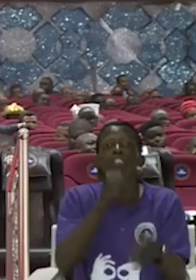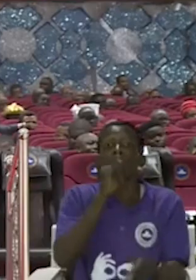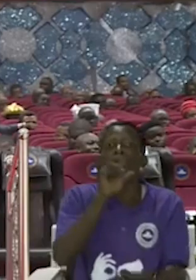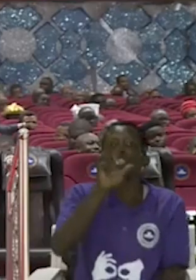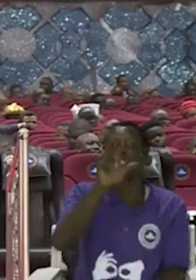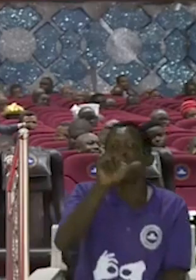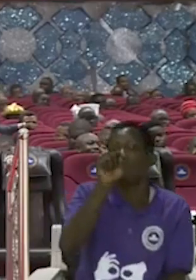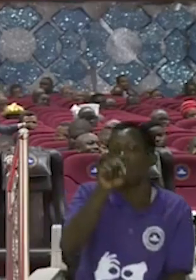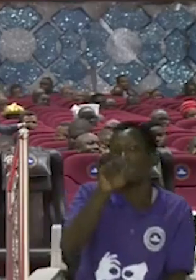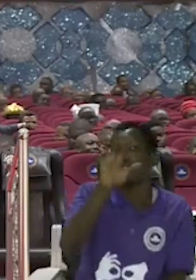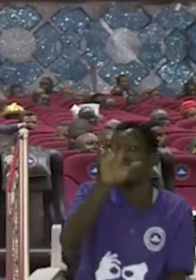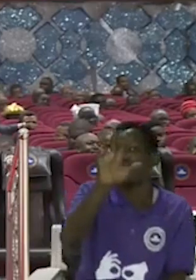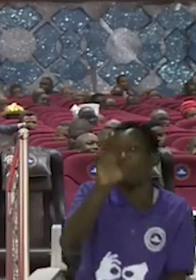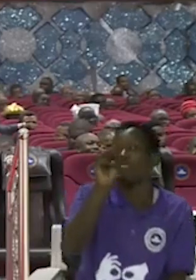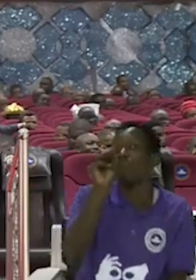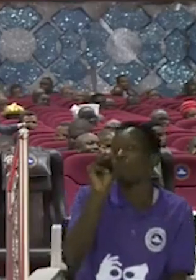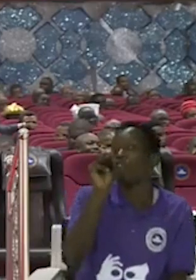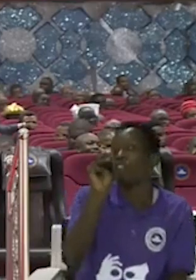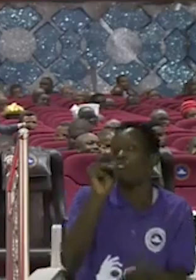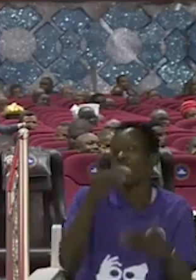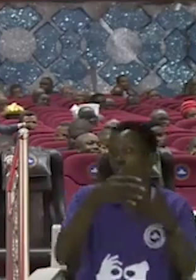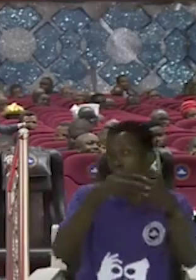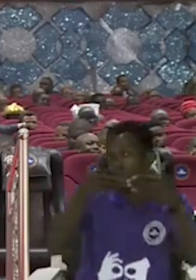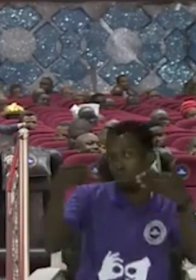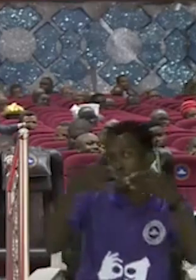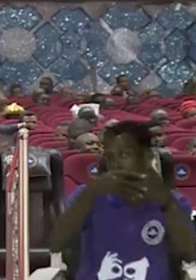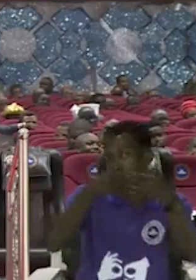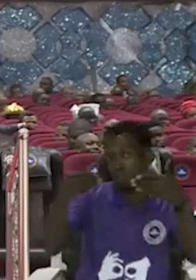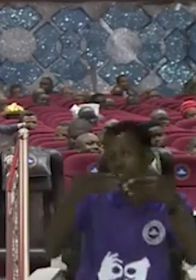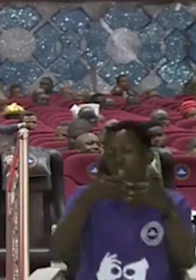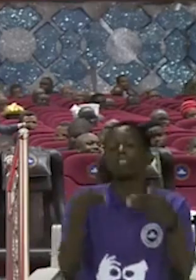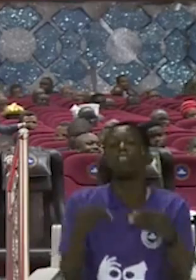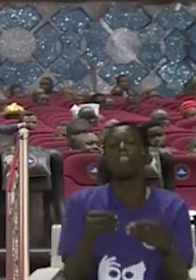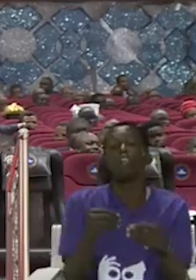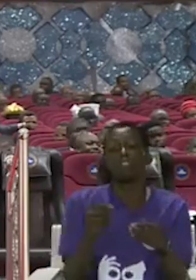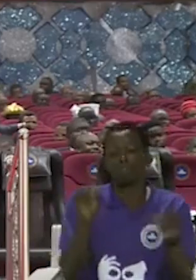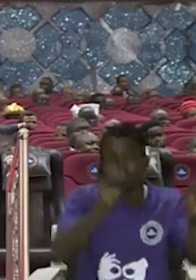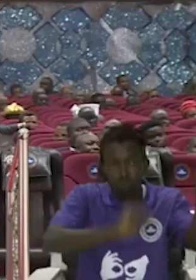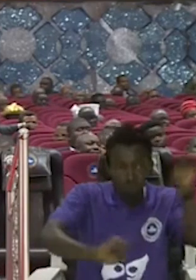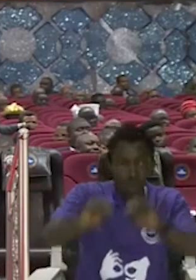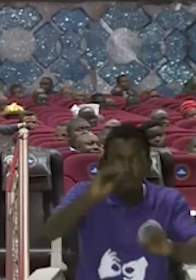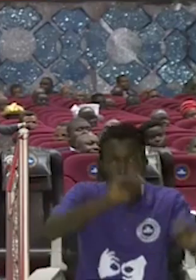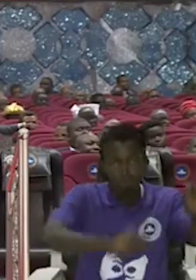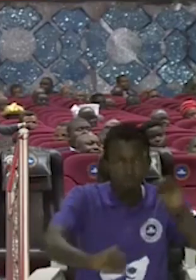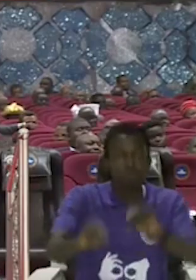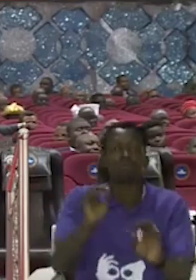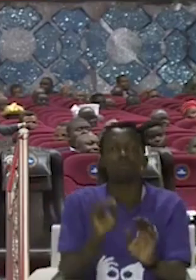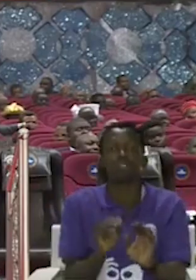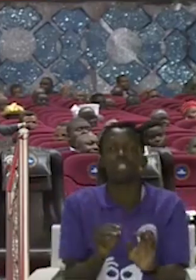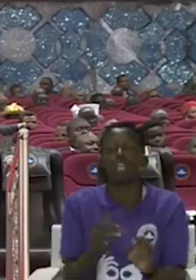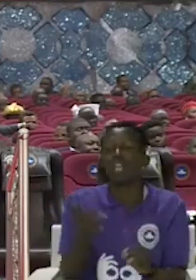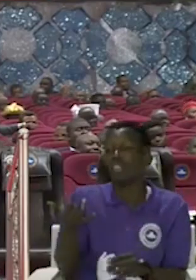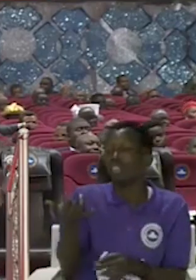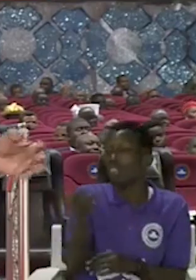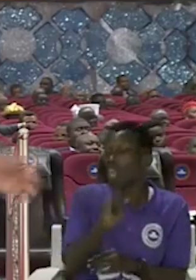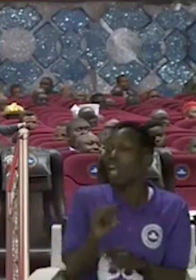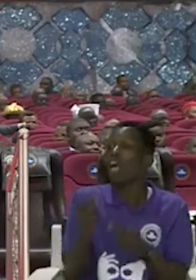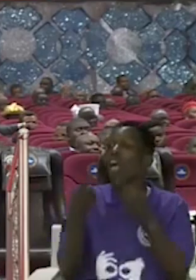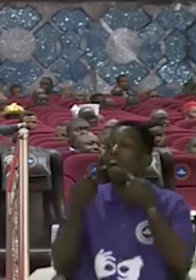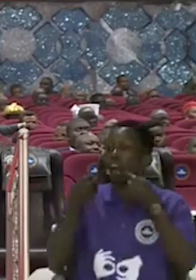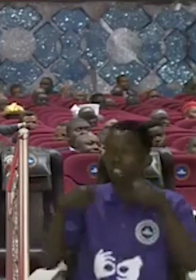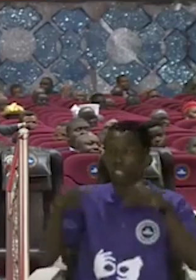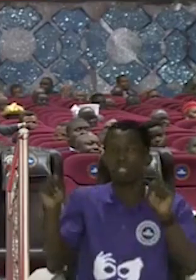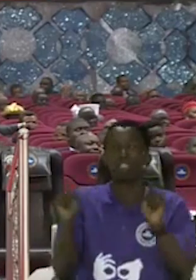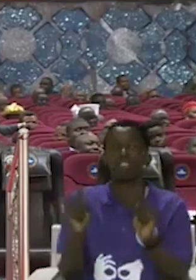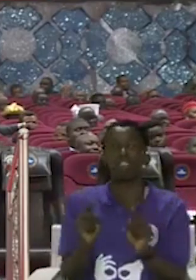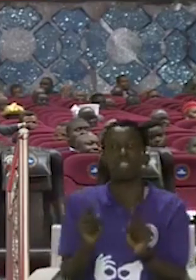million that was contributed. They announced it. And we thought,